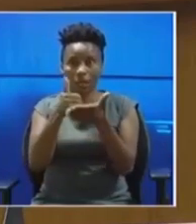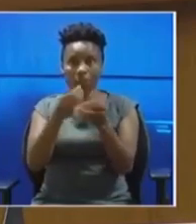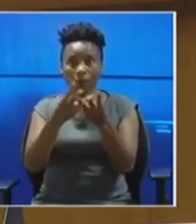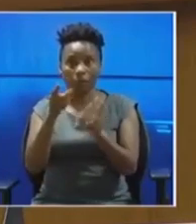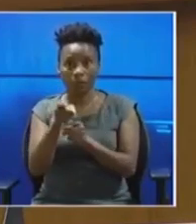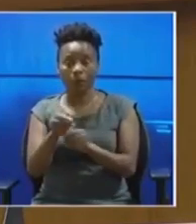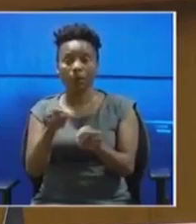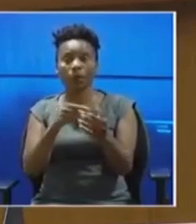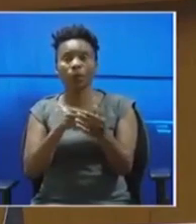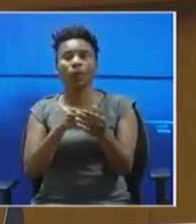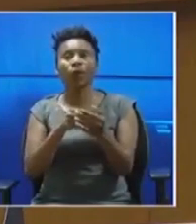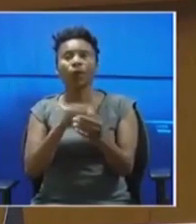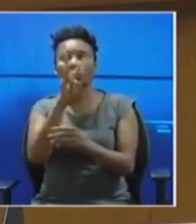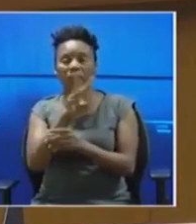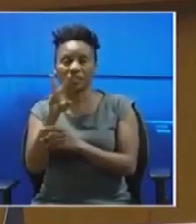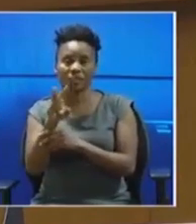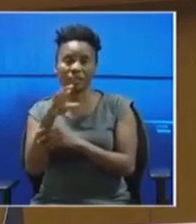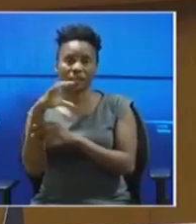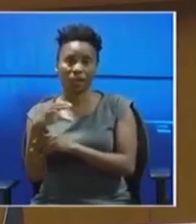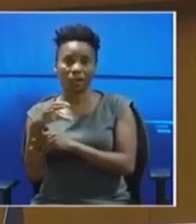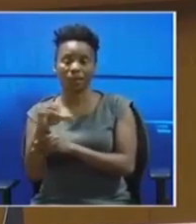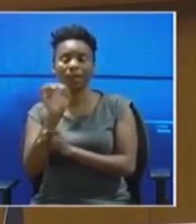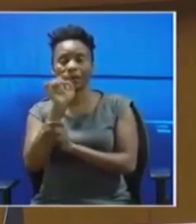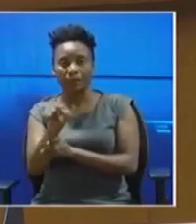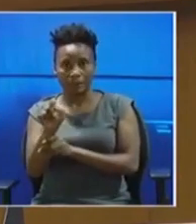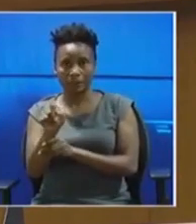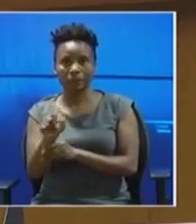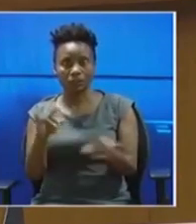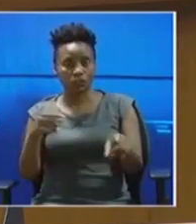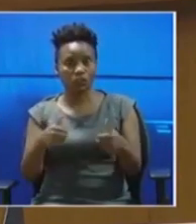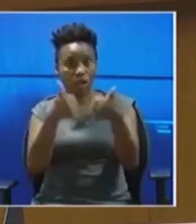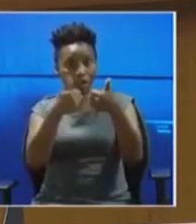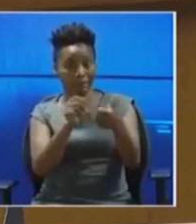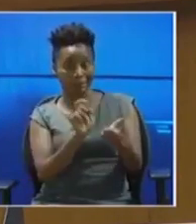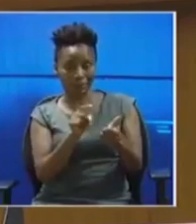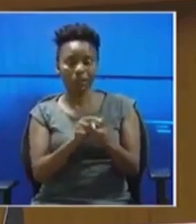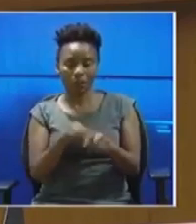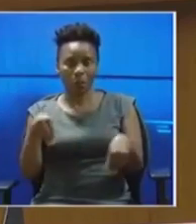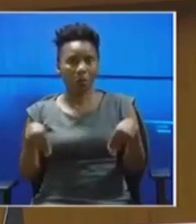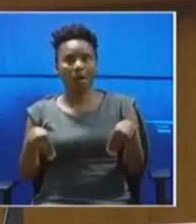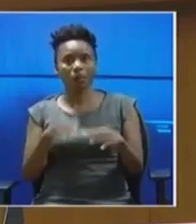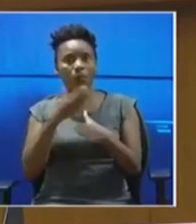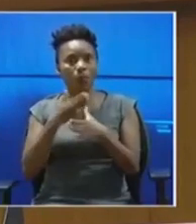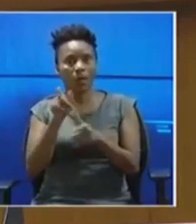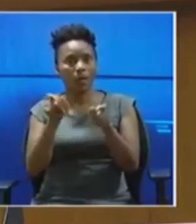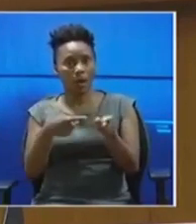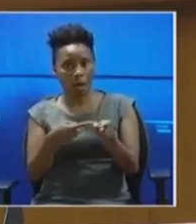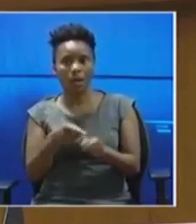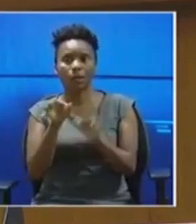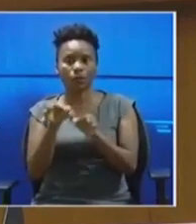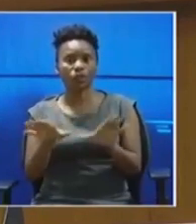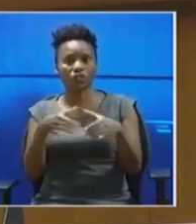is spent on them and not challenged into the pockets of corrupt politicians. In fact, last year, the Western